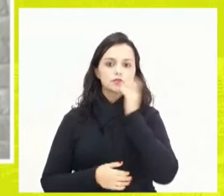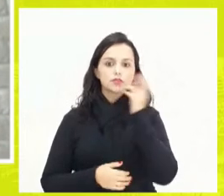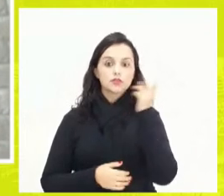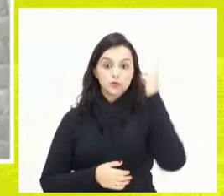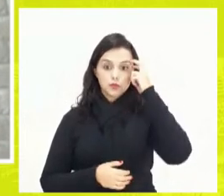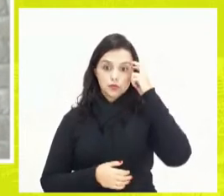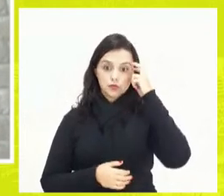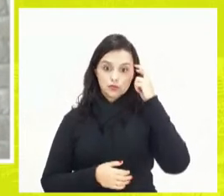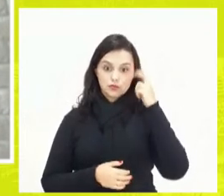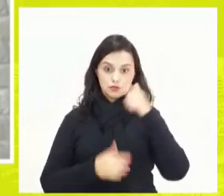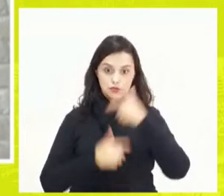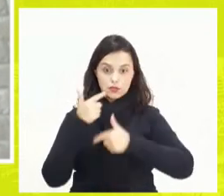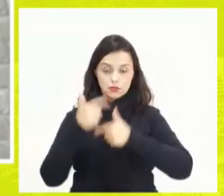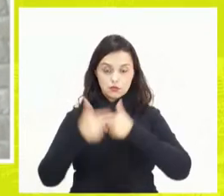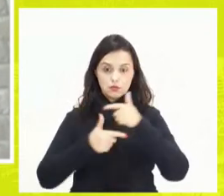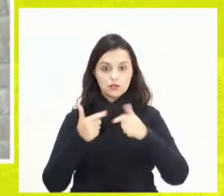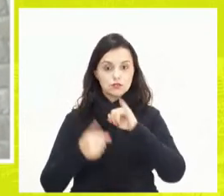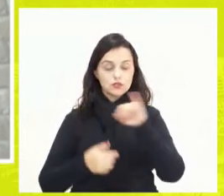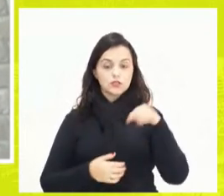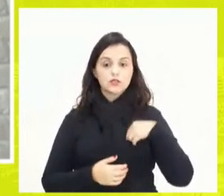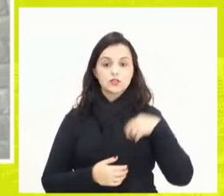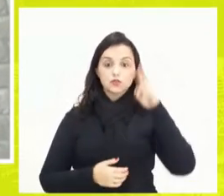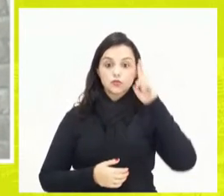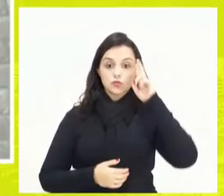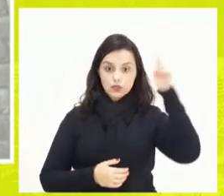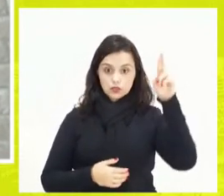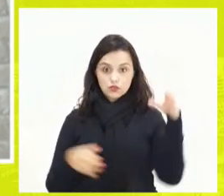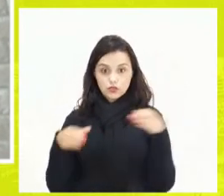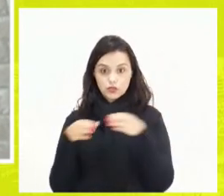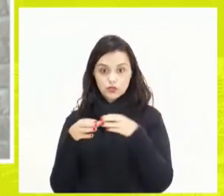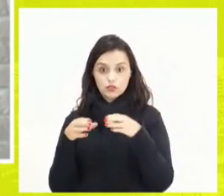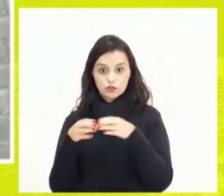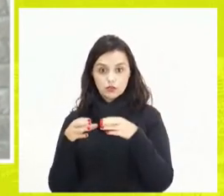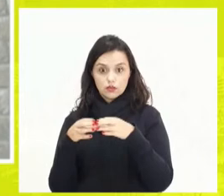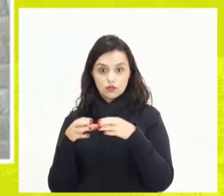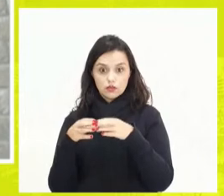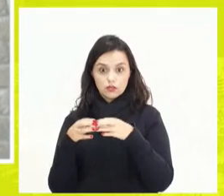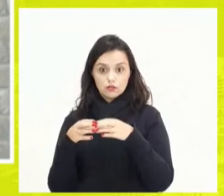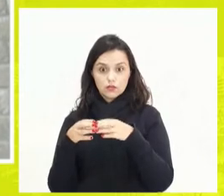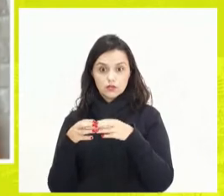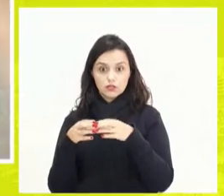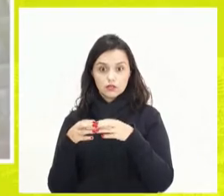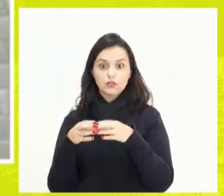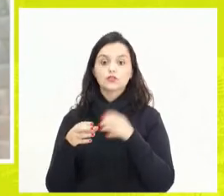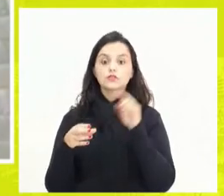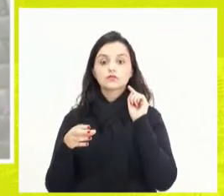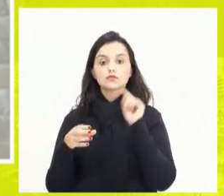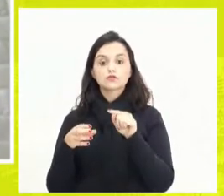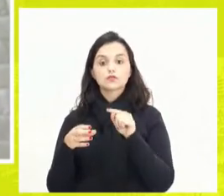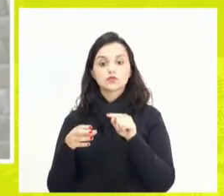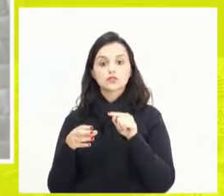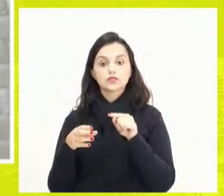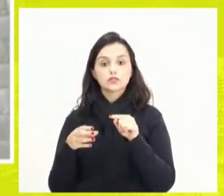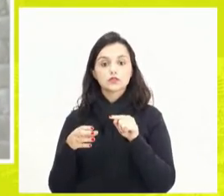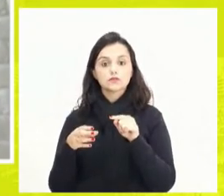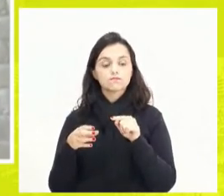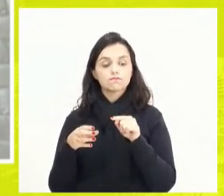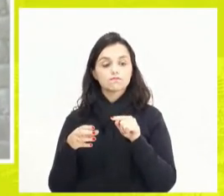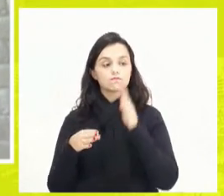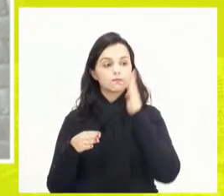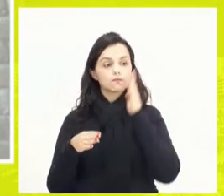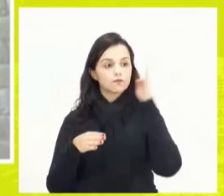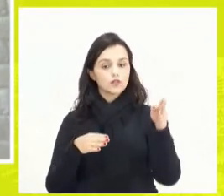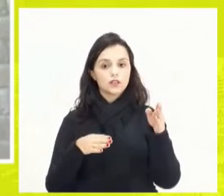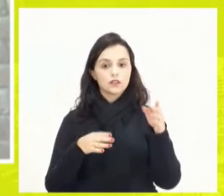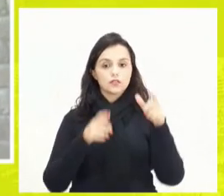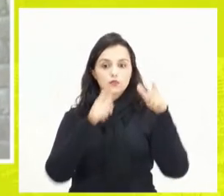leader of a team going to therapy and talking about this is already good